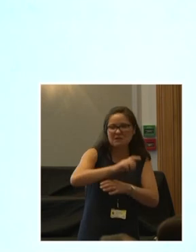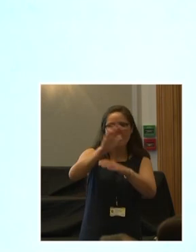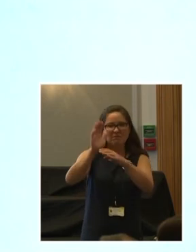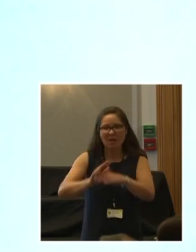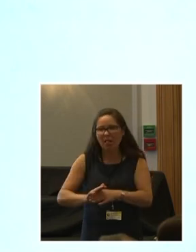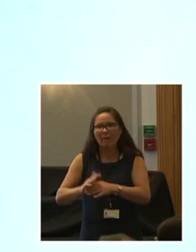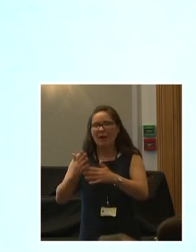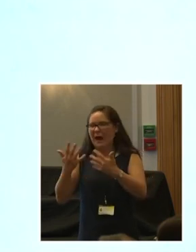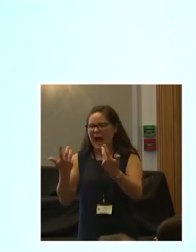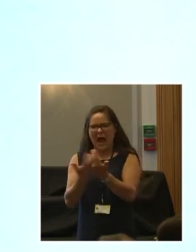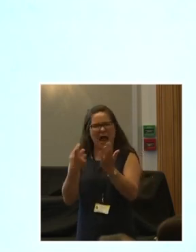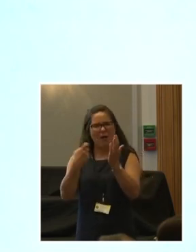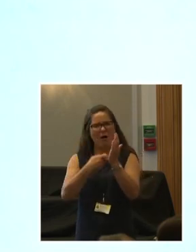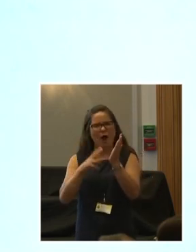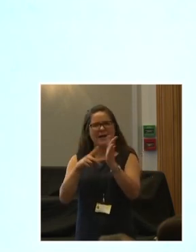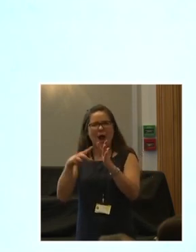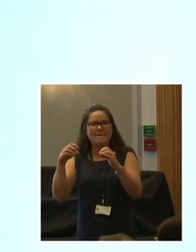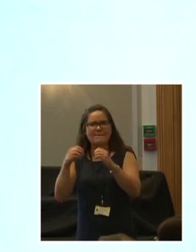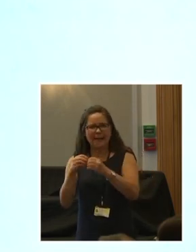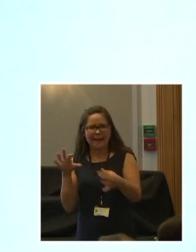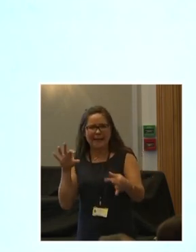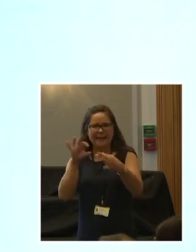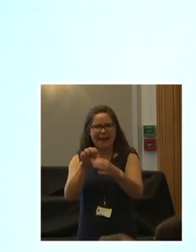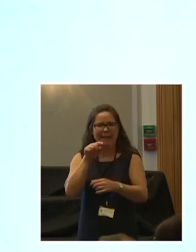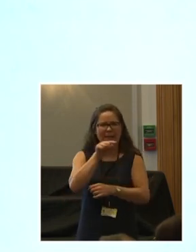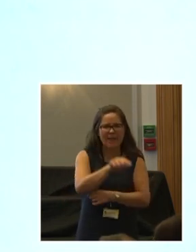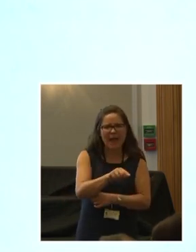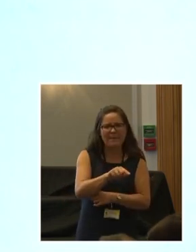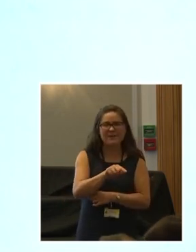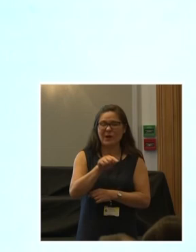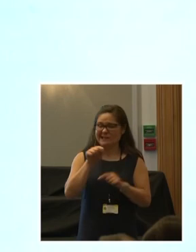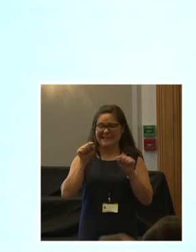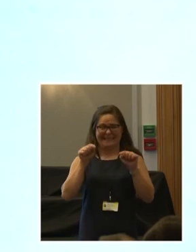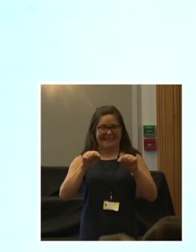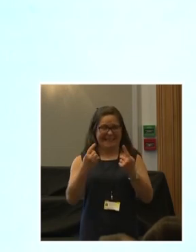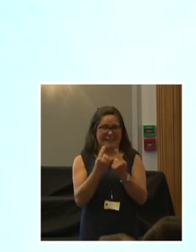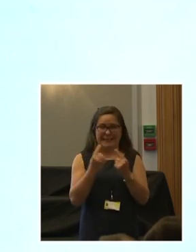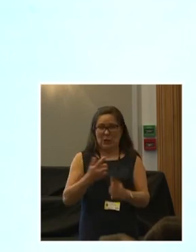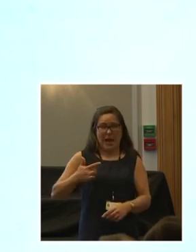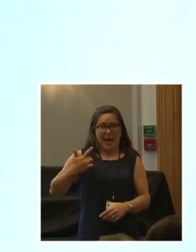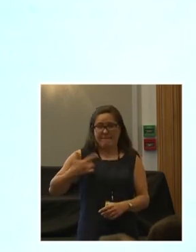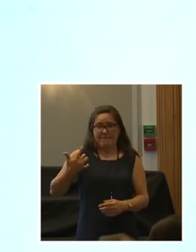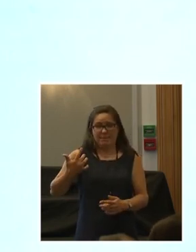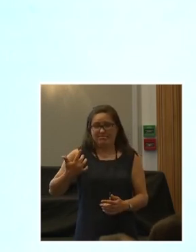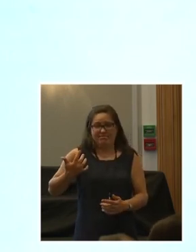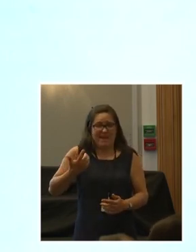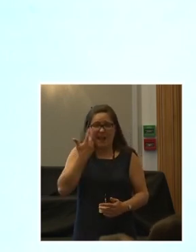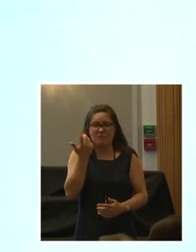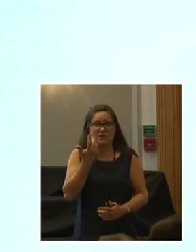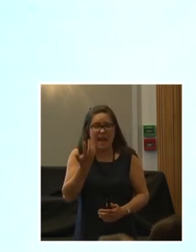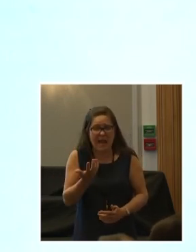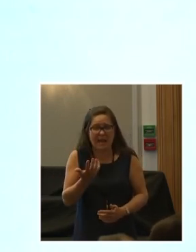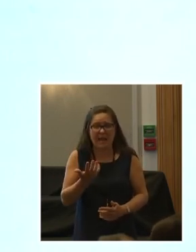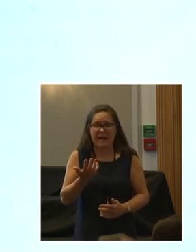because they are day-to-day kind of things, like to get your life going, and it's amazing, you have to start from that. But we also want to be part